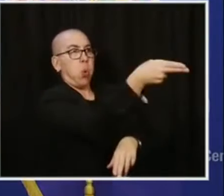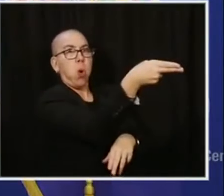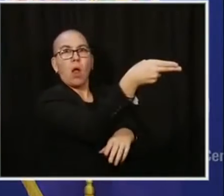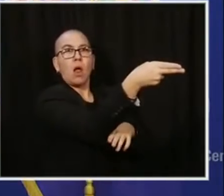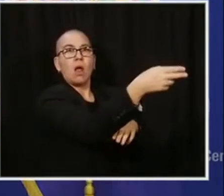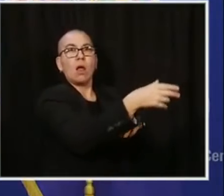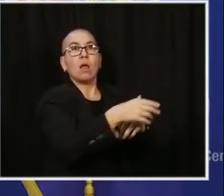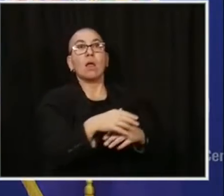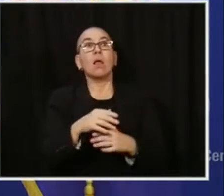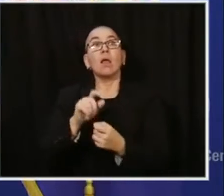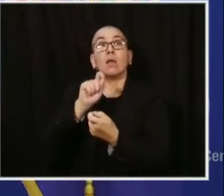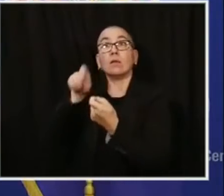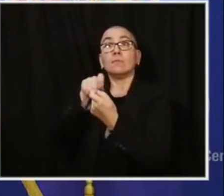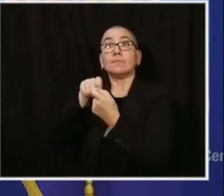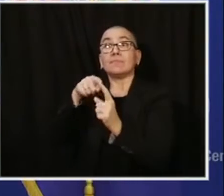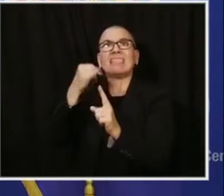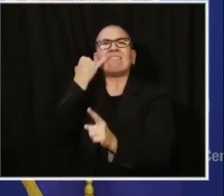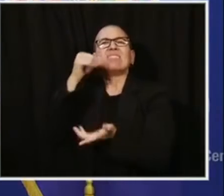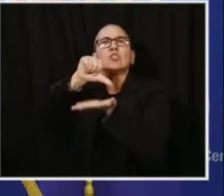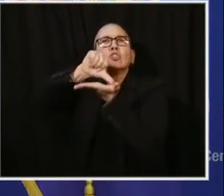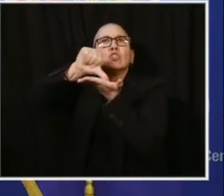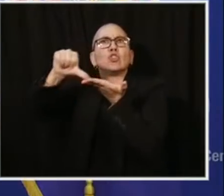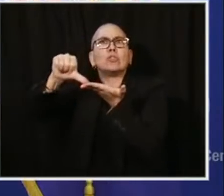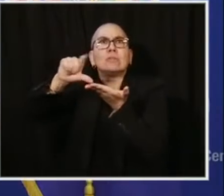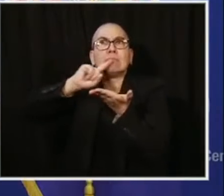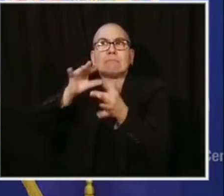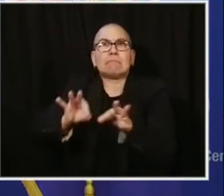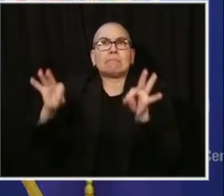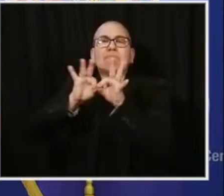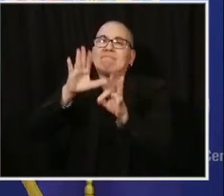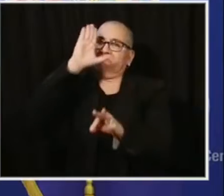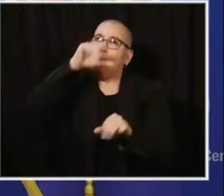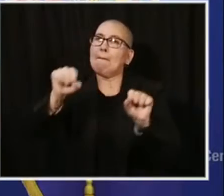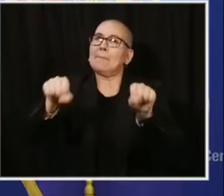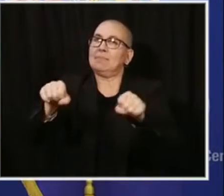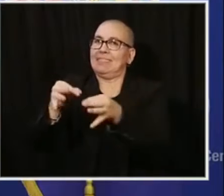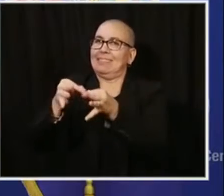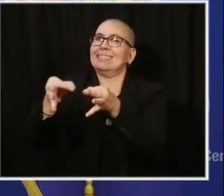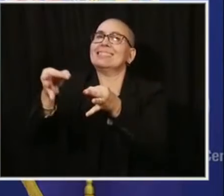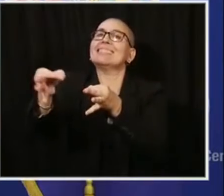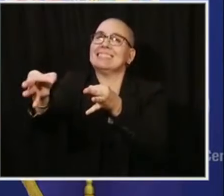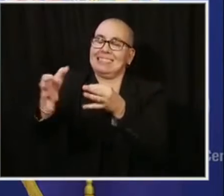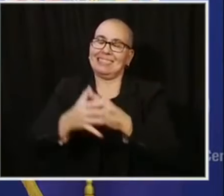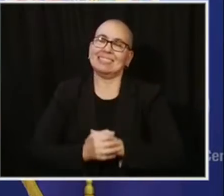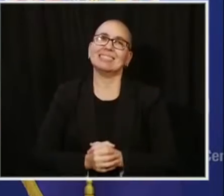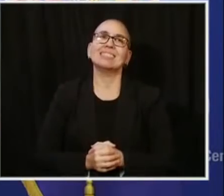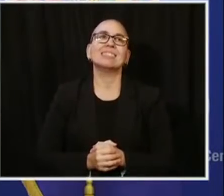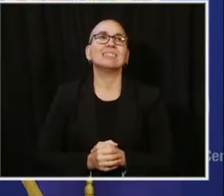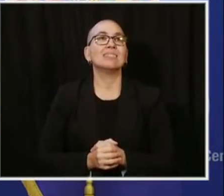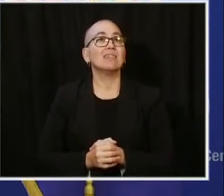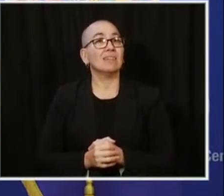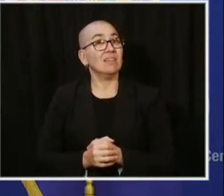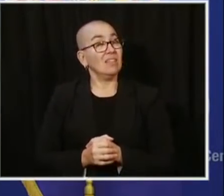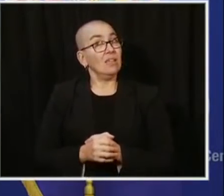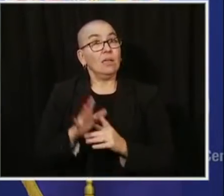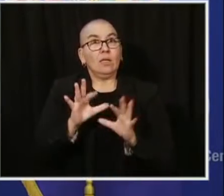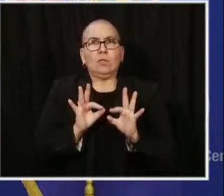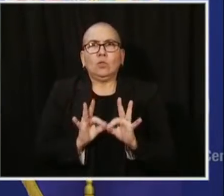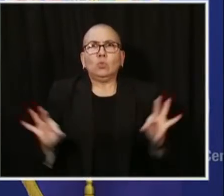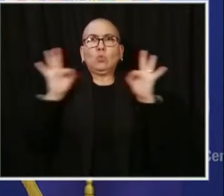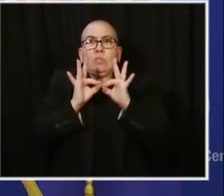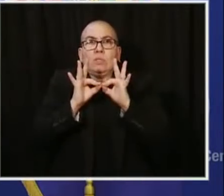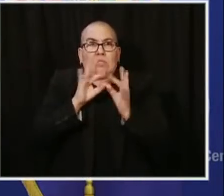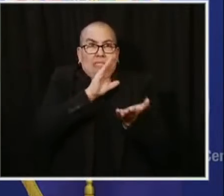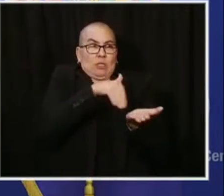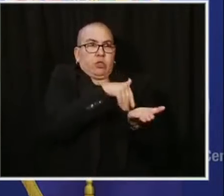also share data across our systems. We have something called the C4, the Critical Care Coordinating Center. All of the large health systems share information